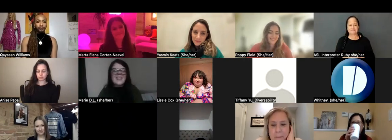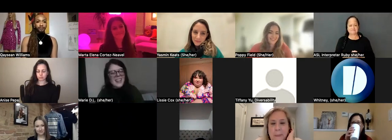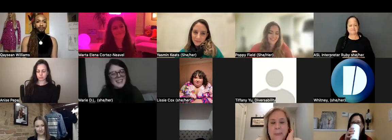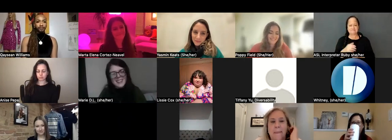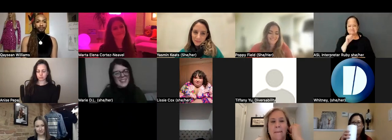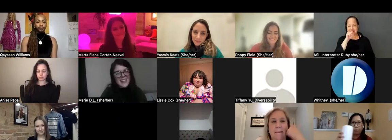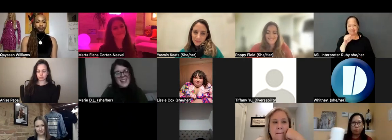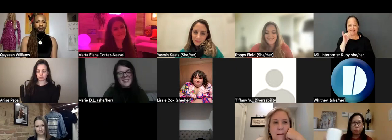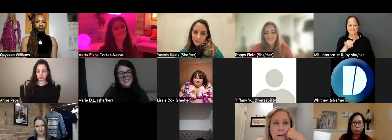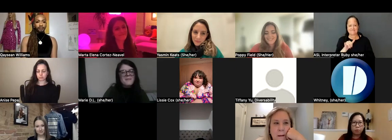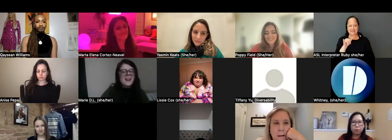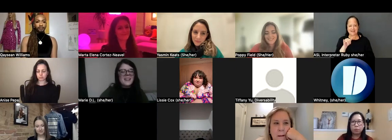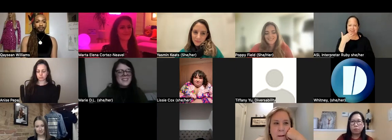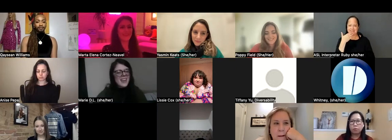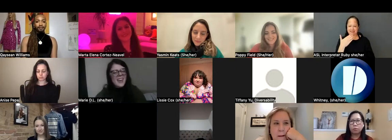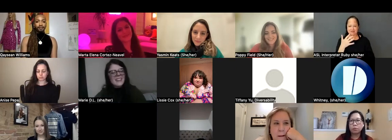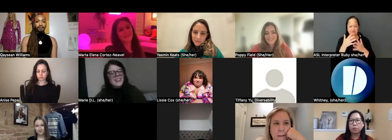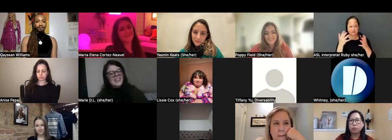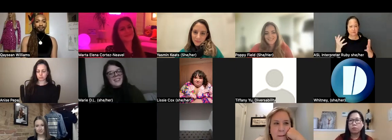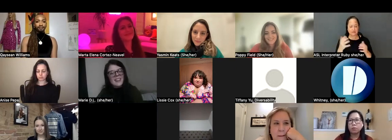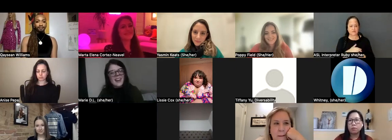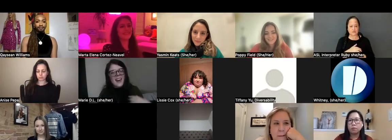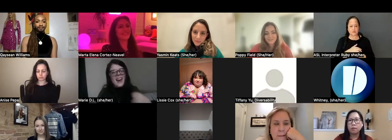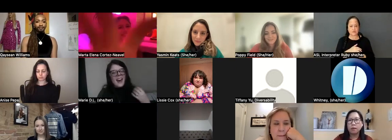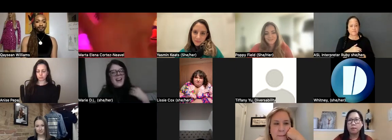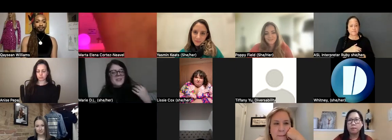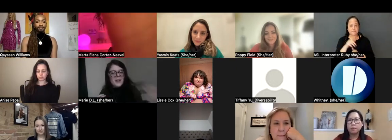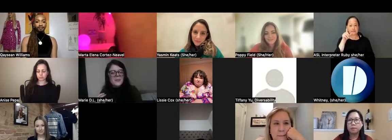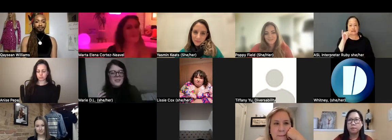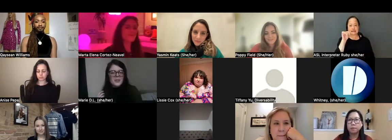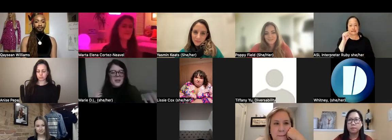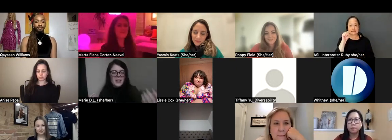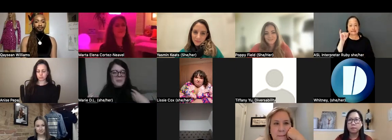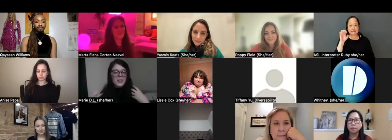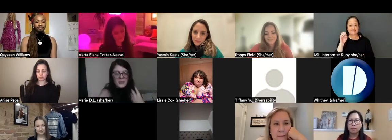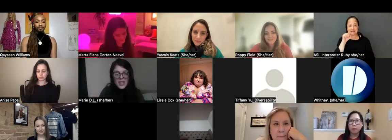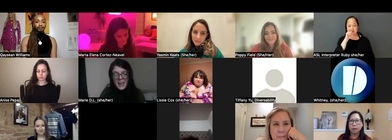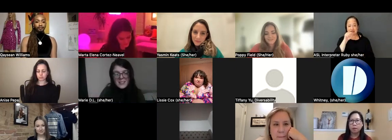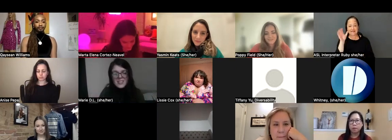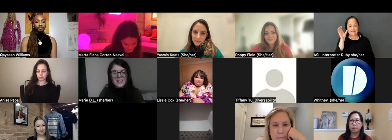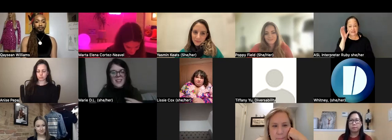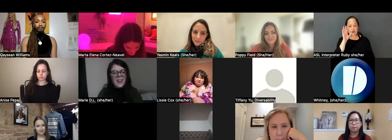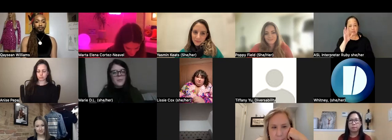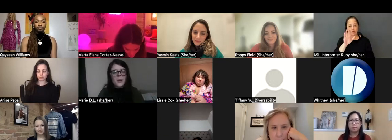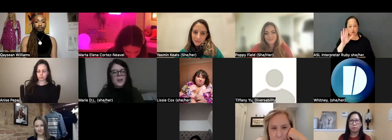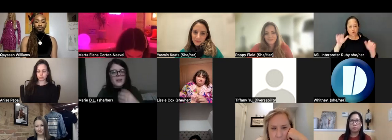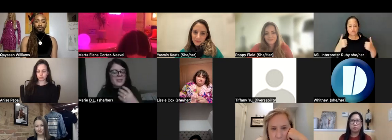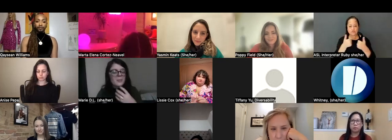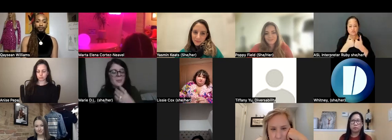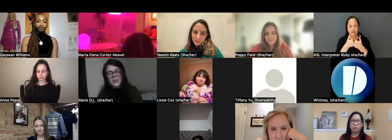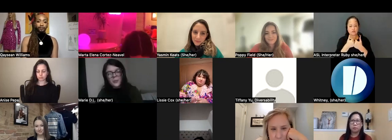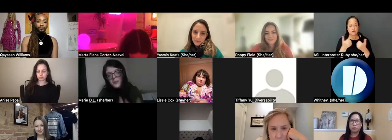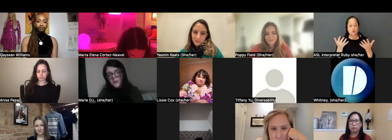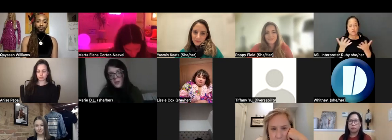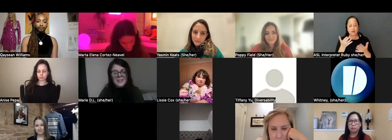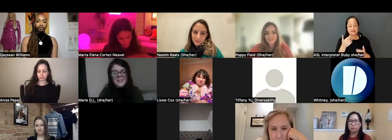love that insight. Thank you so much. And Lissie, I would love to hear about your challenges and what is the biggest